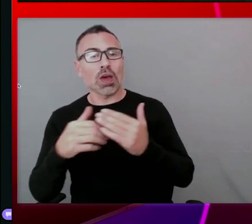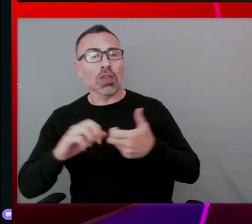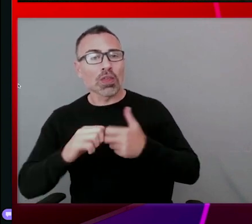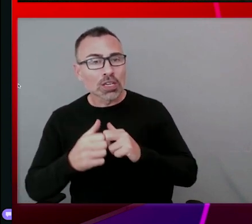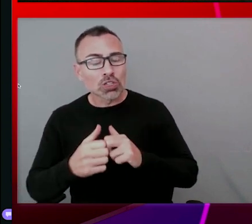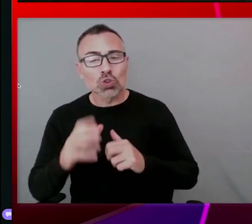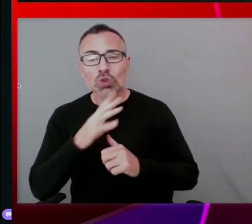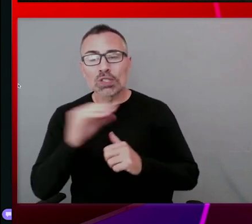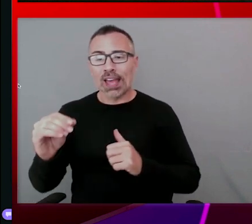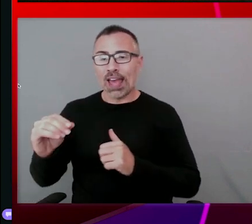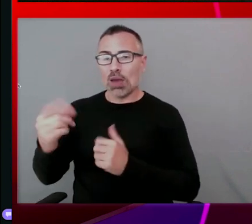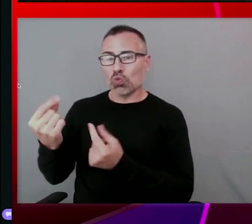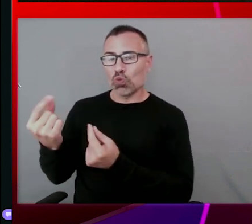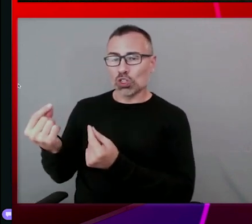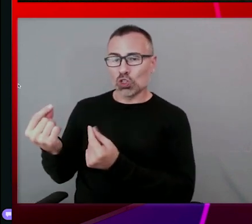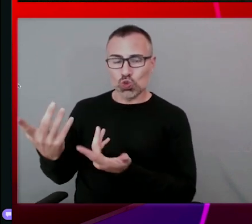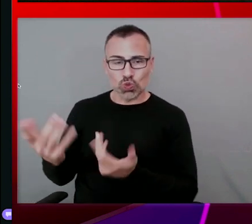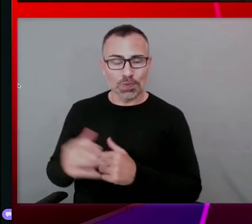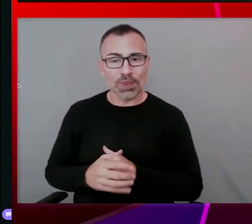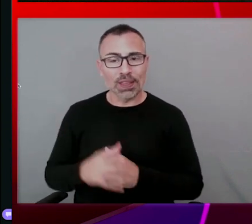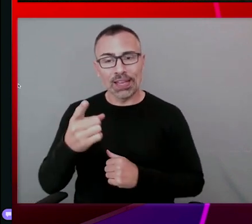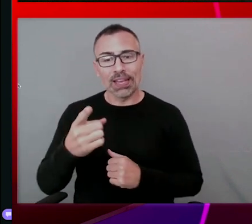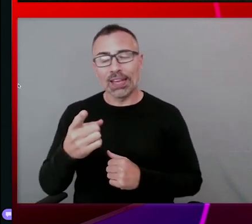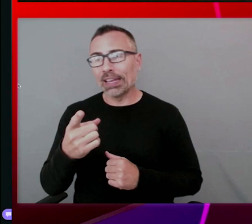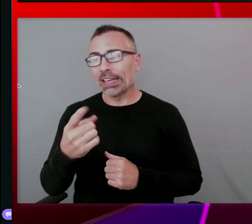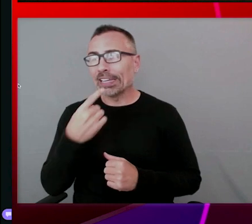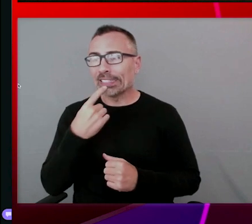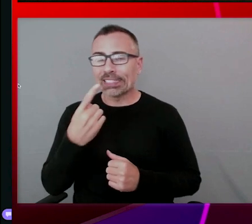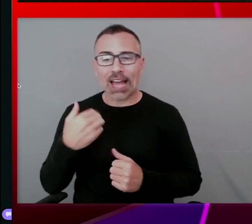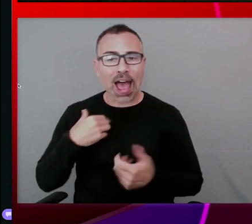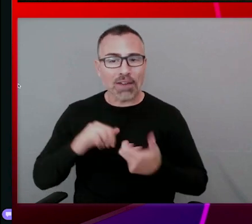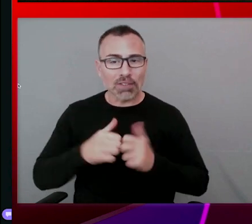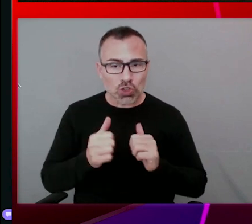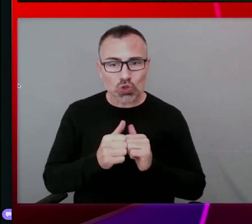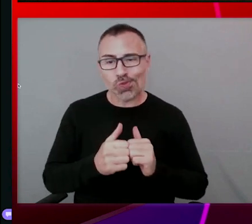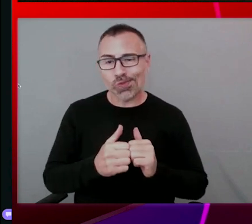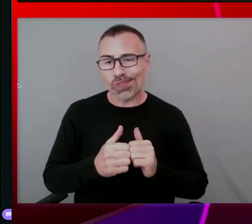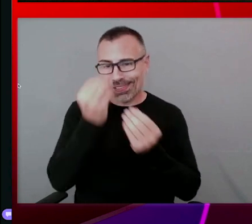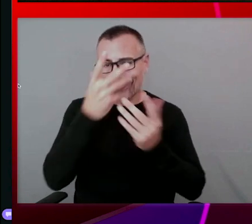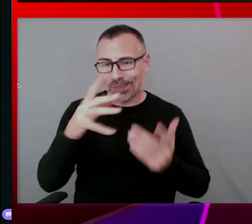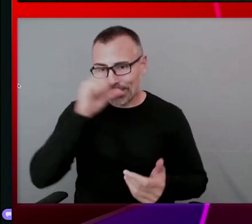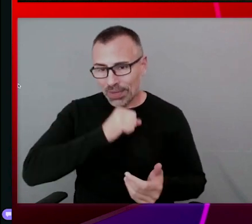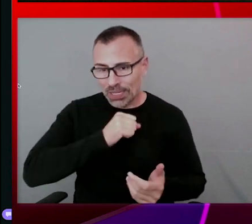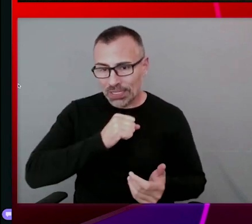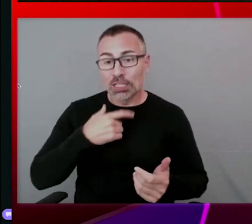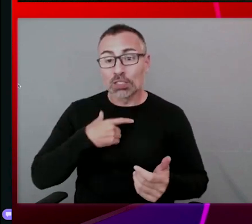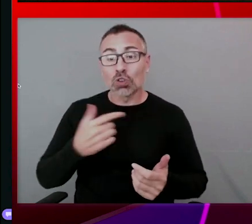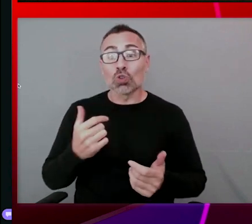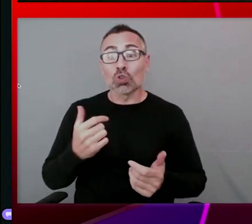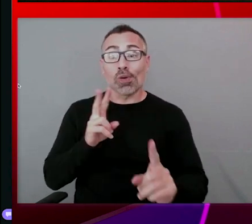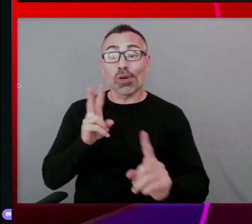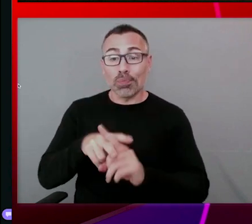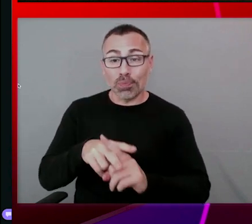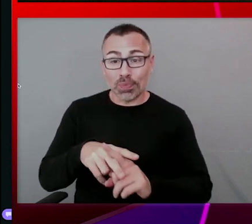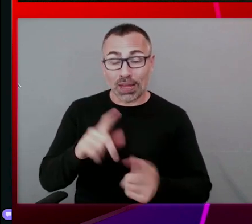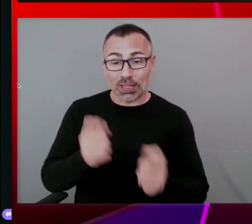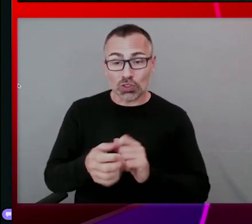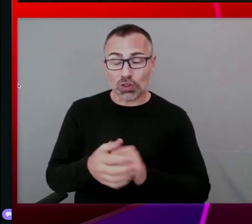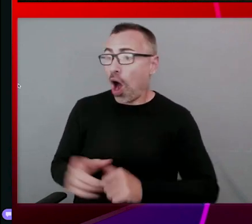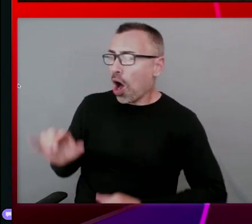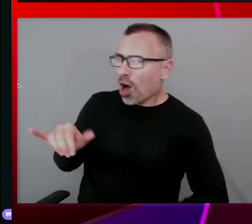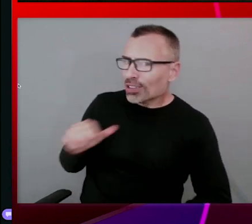take. So it even says, okay, I've got an issue with missing data, so you go and apply this transform, right? Oh, so it's not just telling